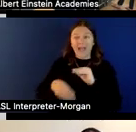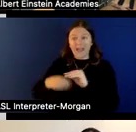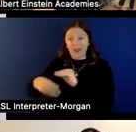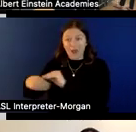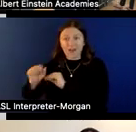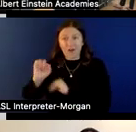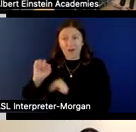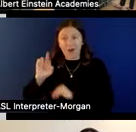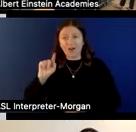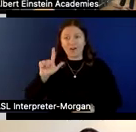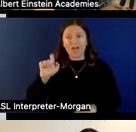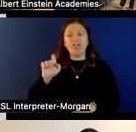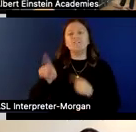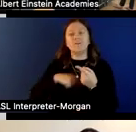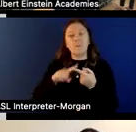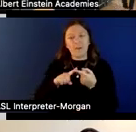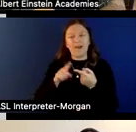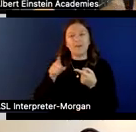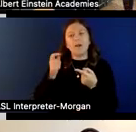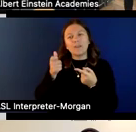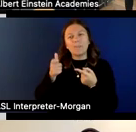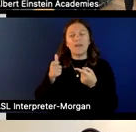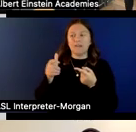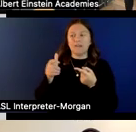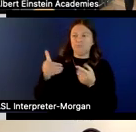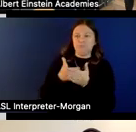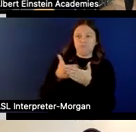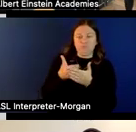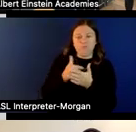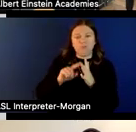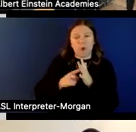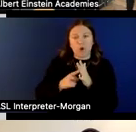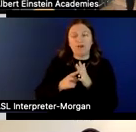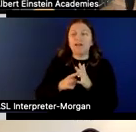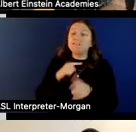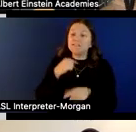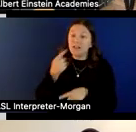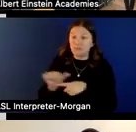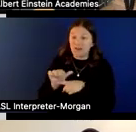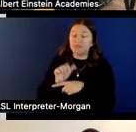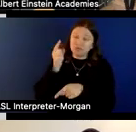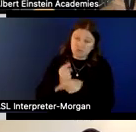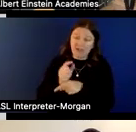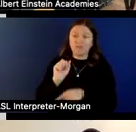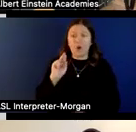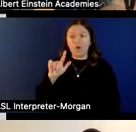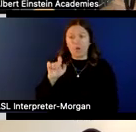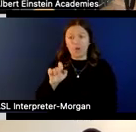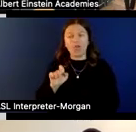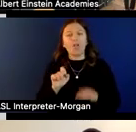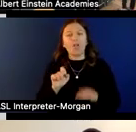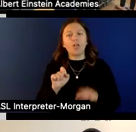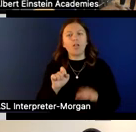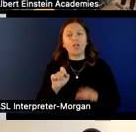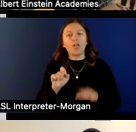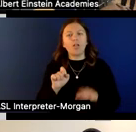this is, when your little ones are starting, have them practice with the correct article. There's no hint, like in Spanish. There is a few